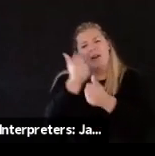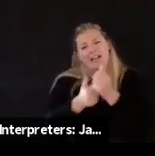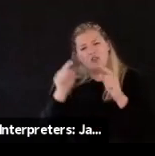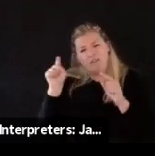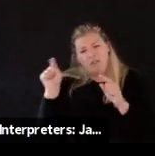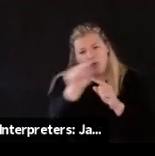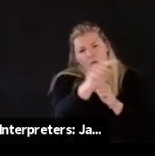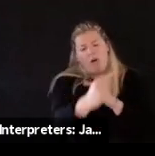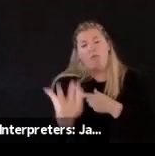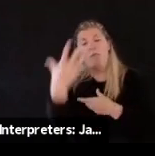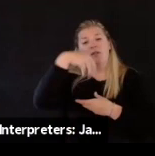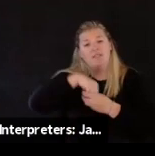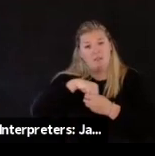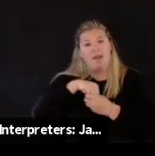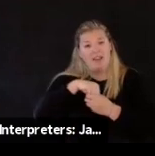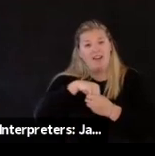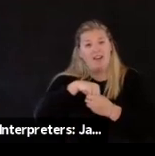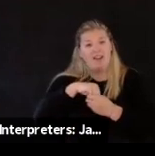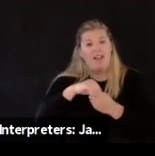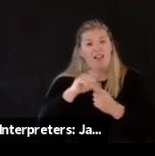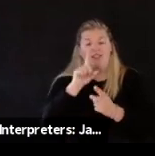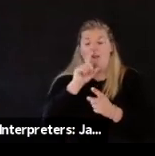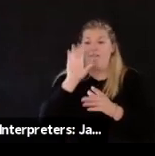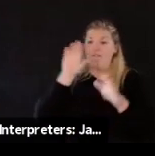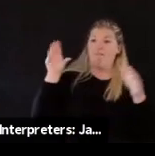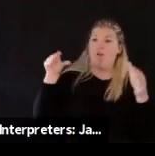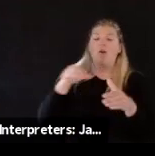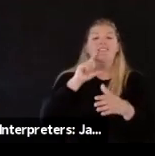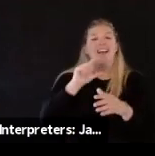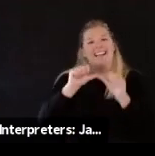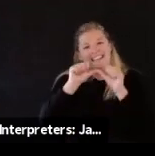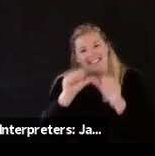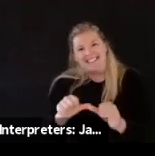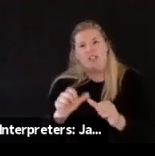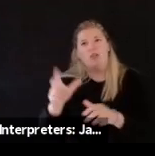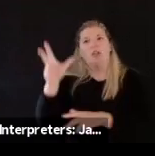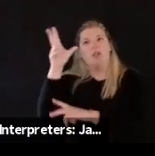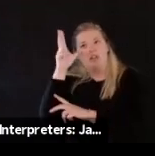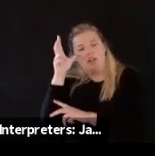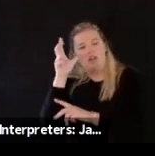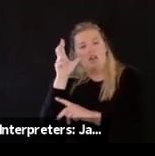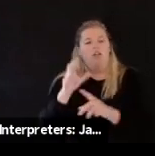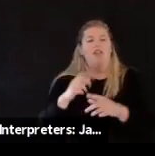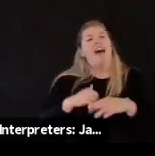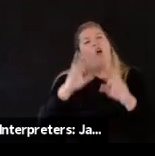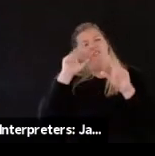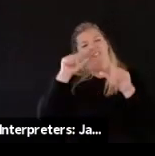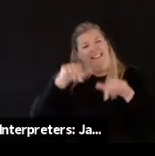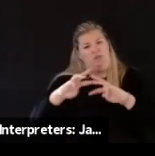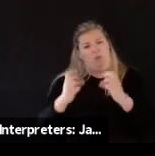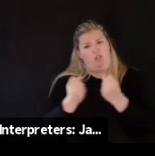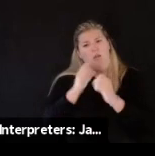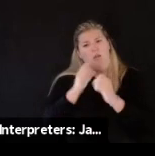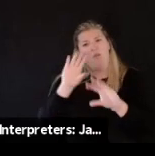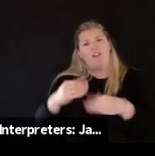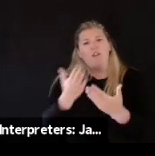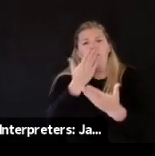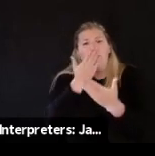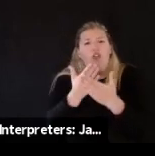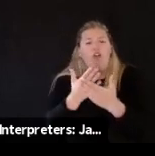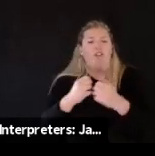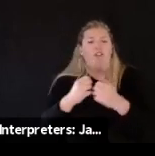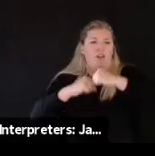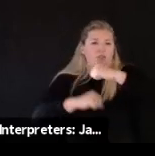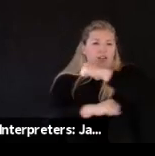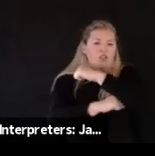engaged, that stayed focused, that stayed with us. I hope that this provided you with a sufficient foundation to understand the